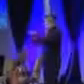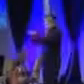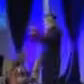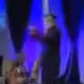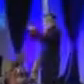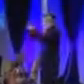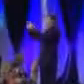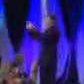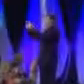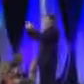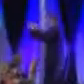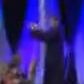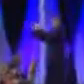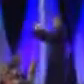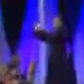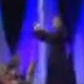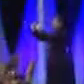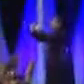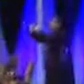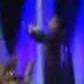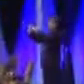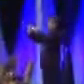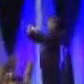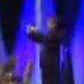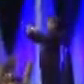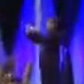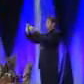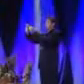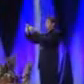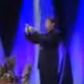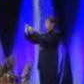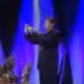I'm ready, sir. My dear sir. Stop. Sorry.